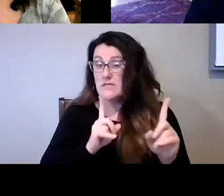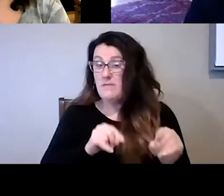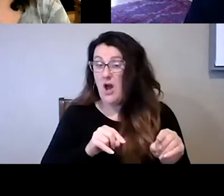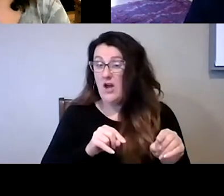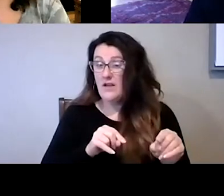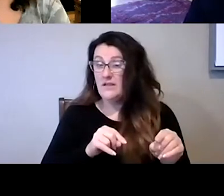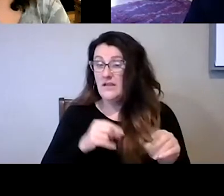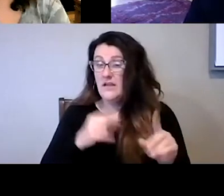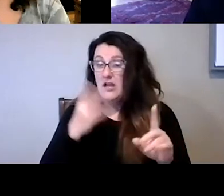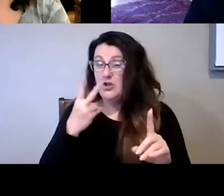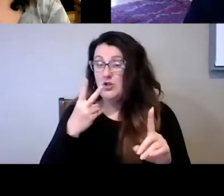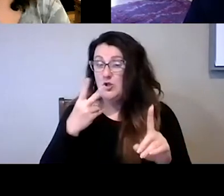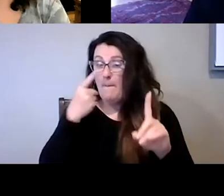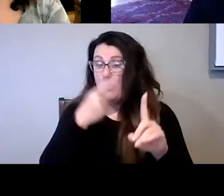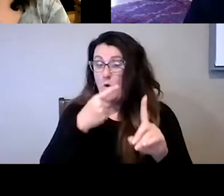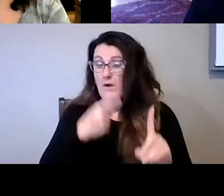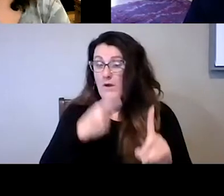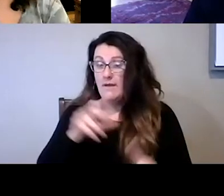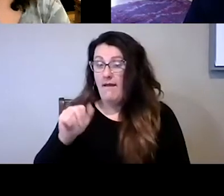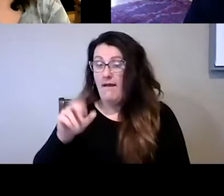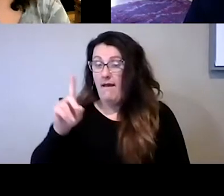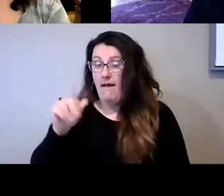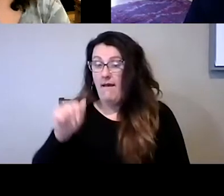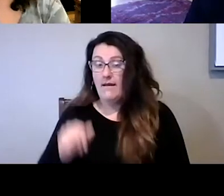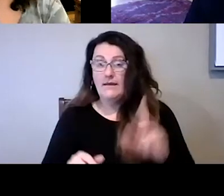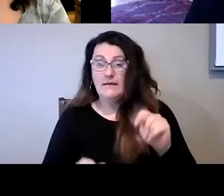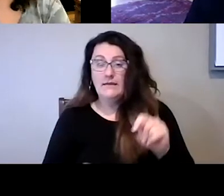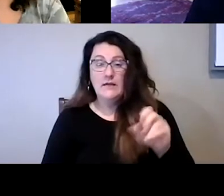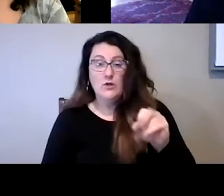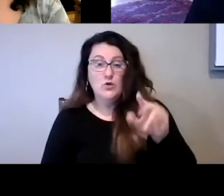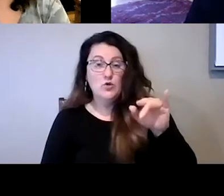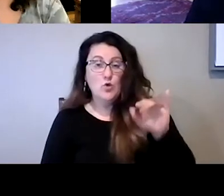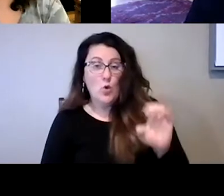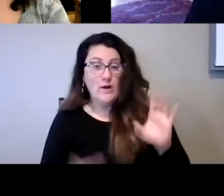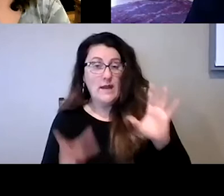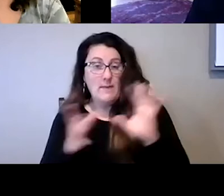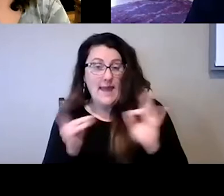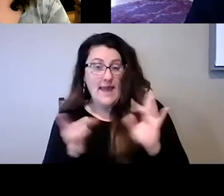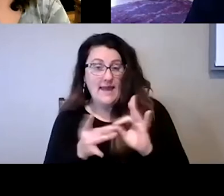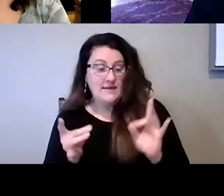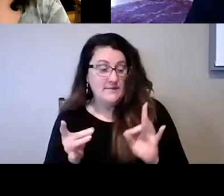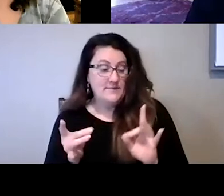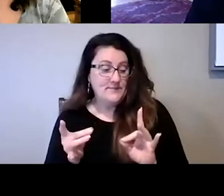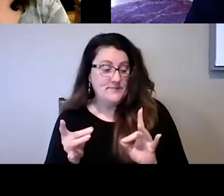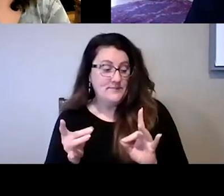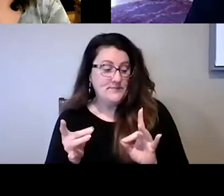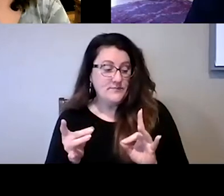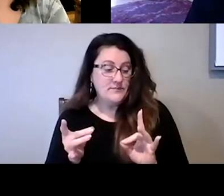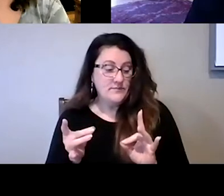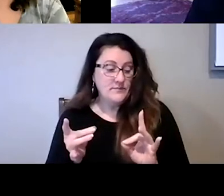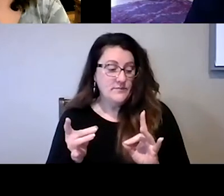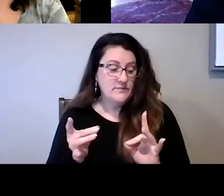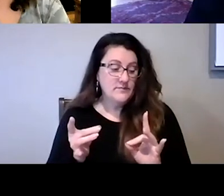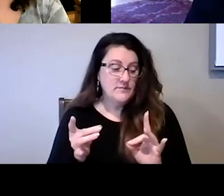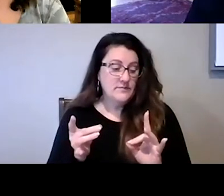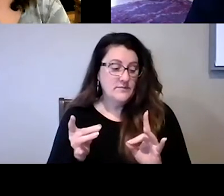great points that Ada and Tori have made. And I hope I don't get myself in trouble here with